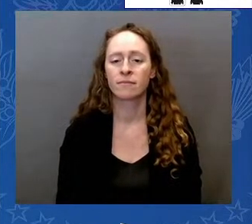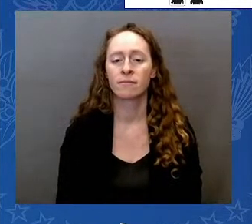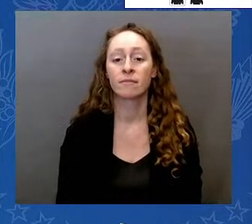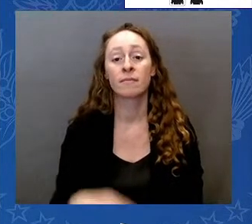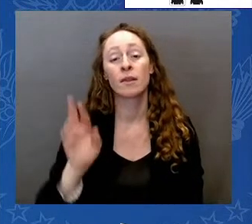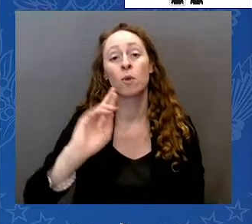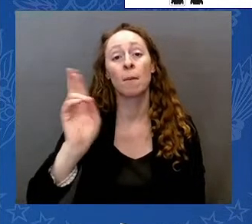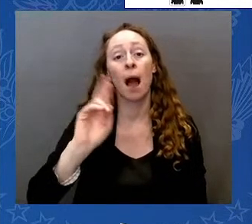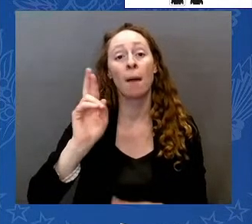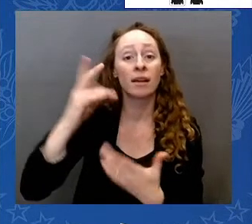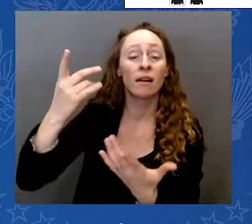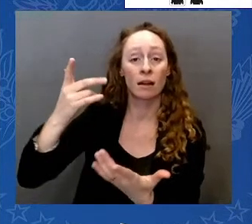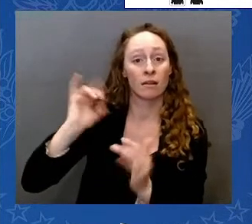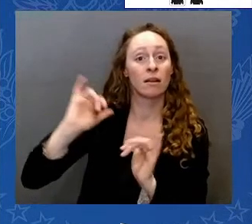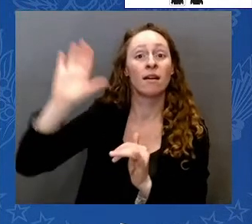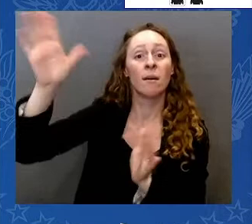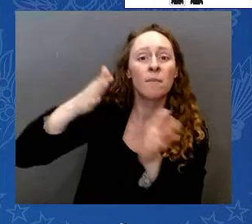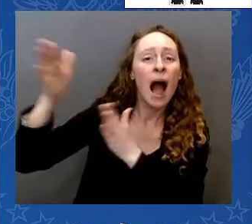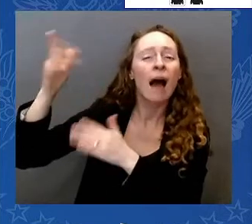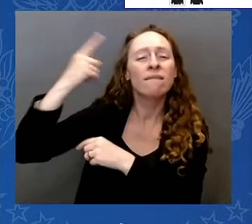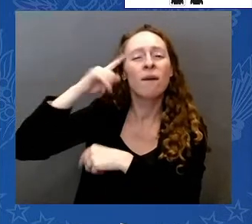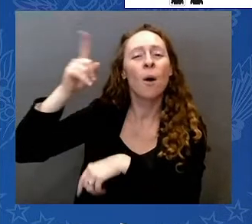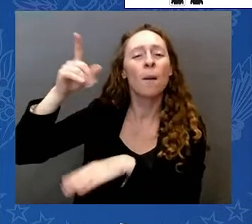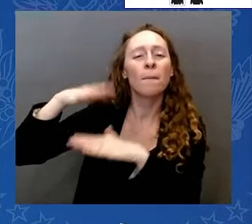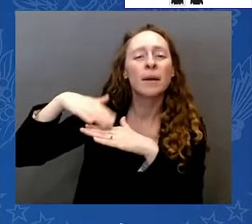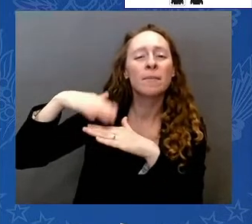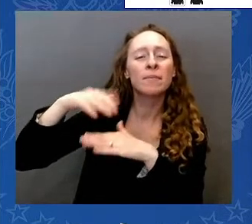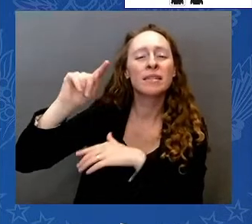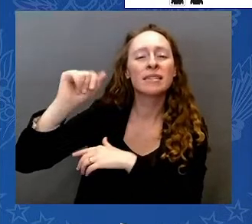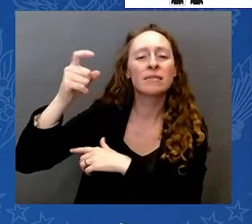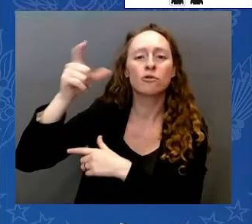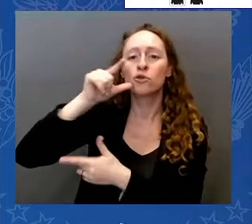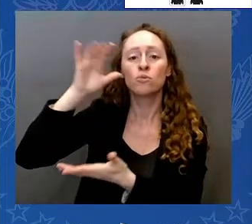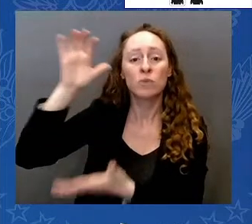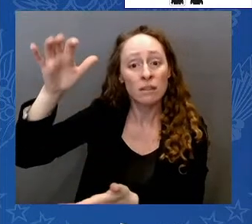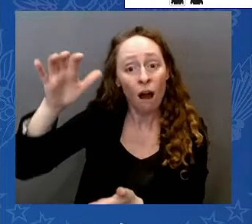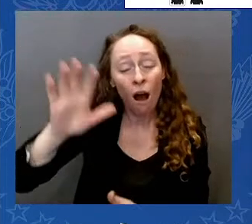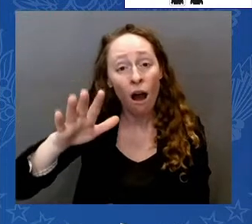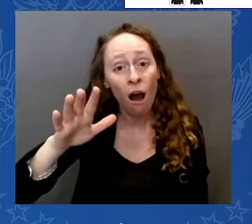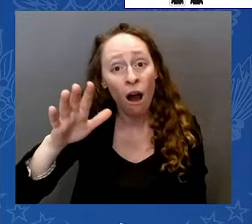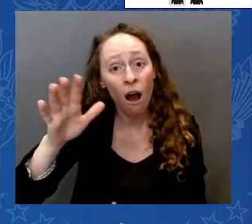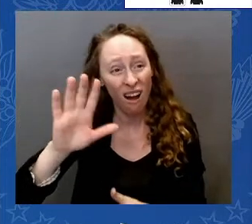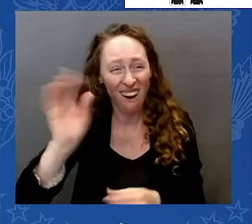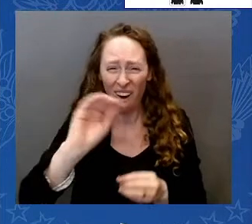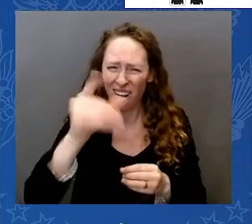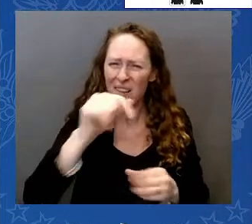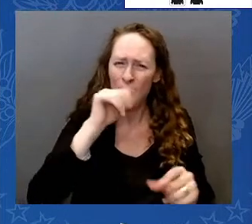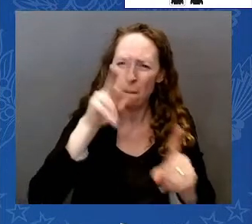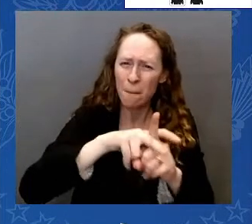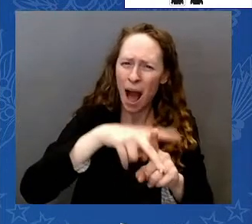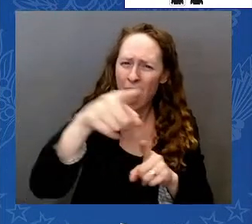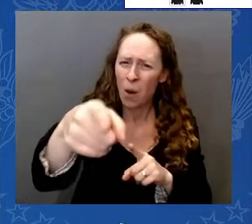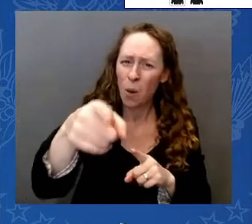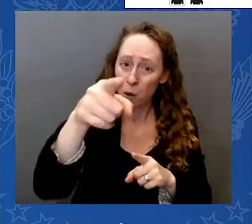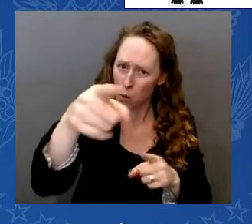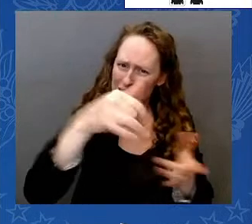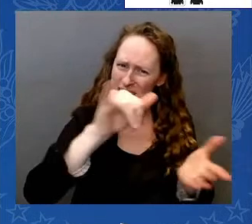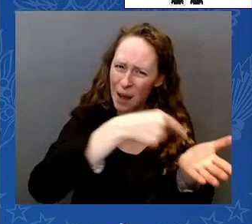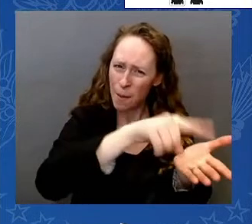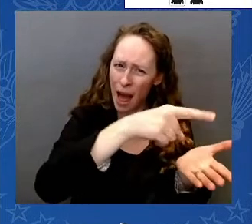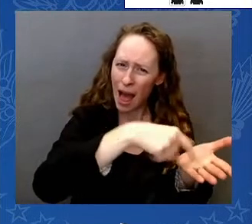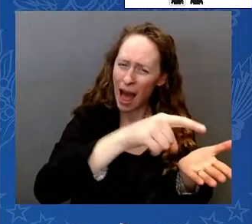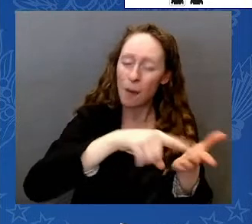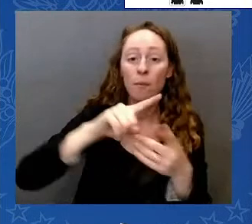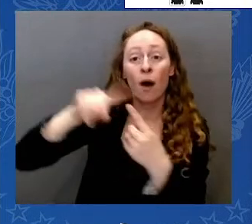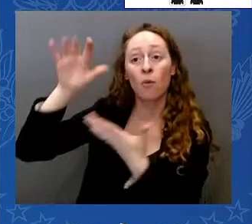taxes, but the corporate minimum tax. The biggest corporations can go back to paying 0 in federal income tax. These are facts. Check